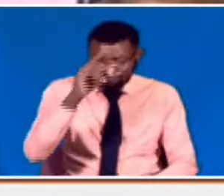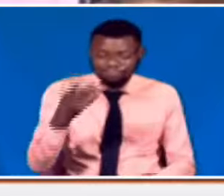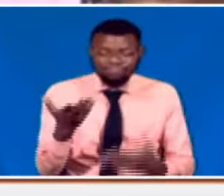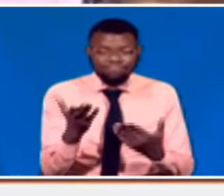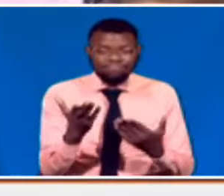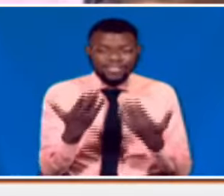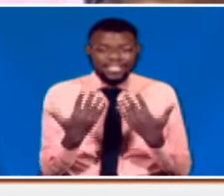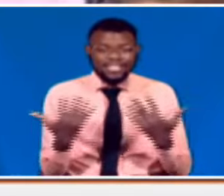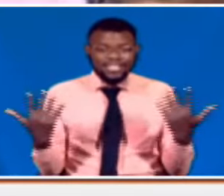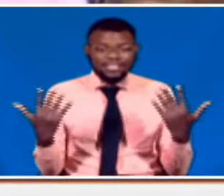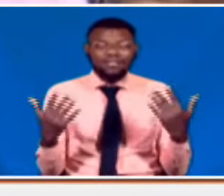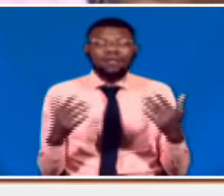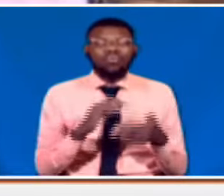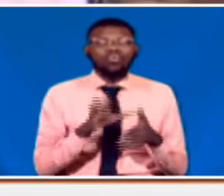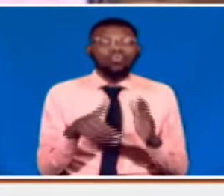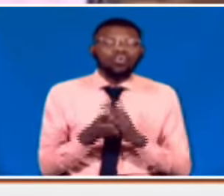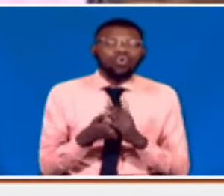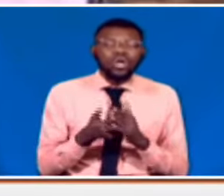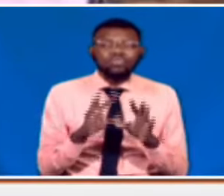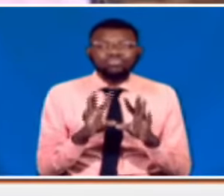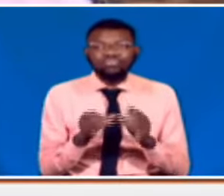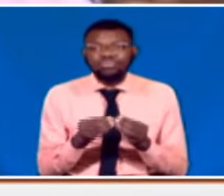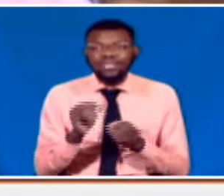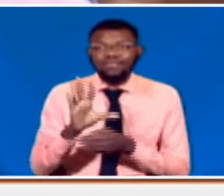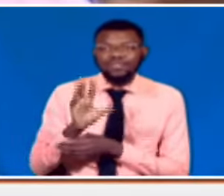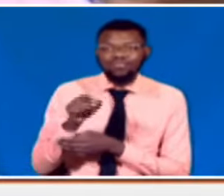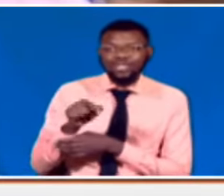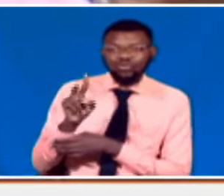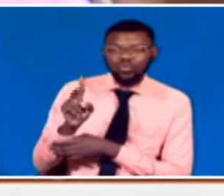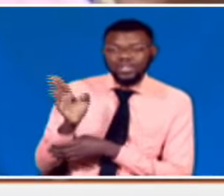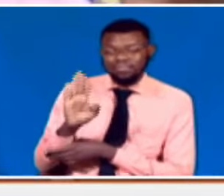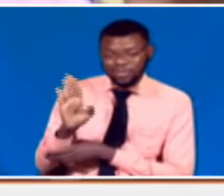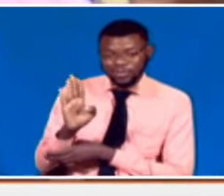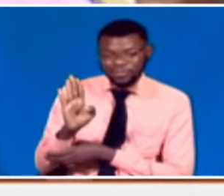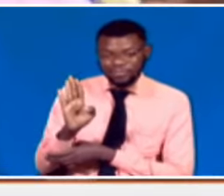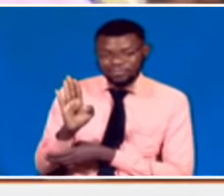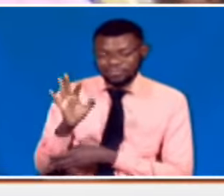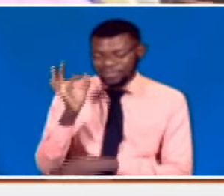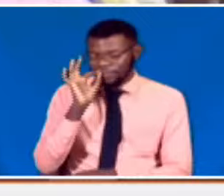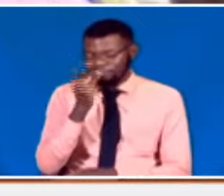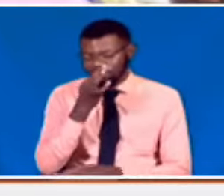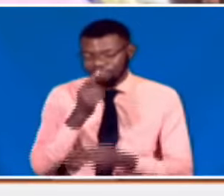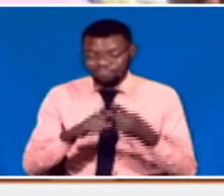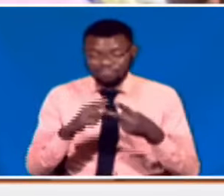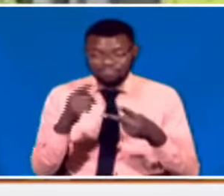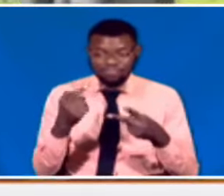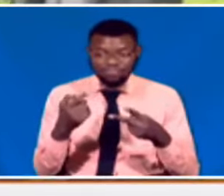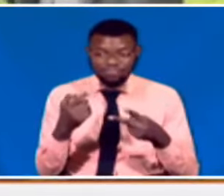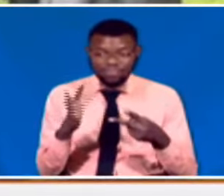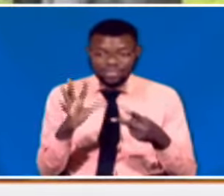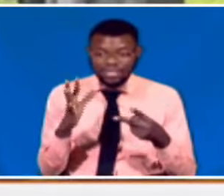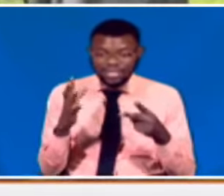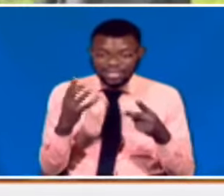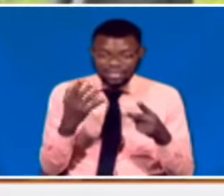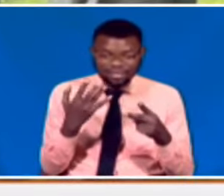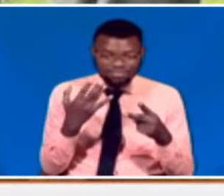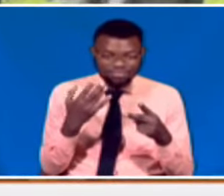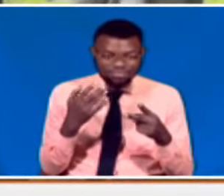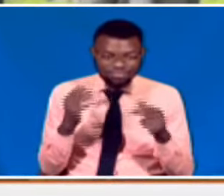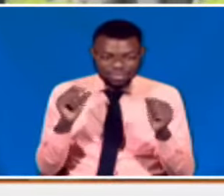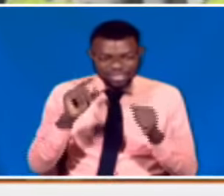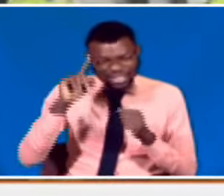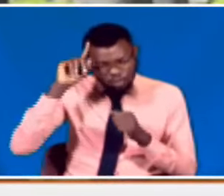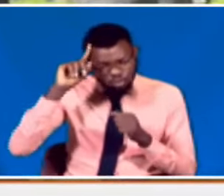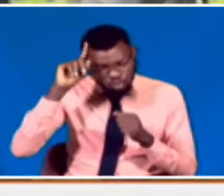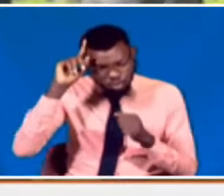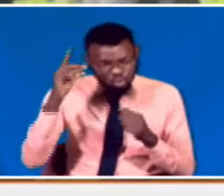worth 5.2 billion shillings in Nyeri, Nanyuki, and Nyahururu. The commission,